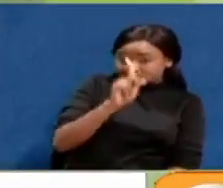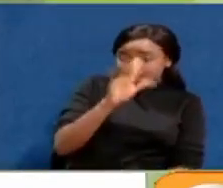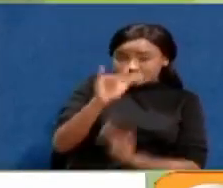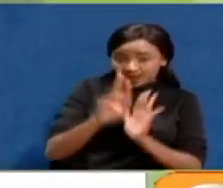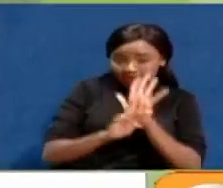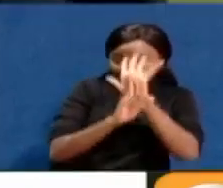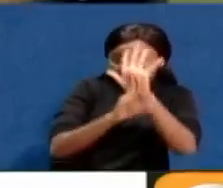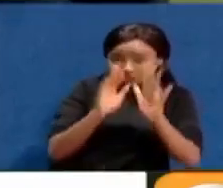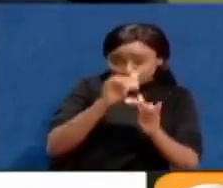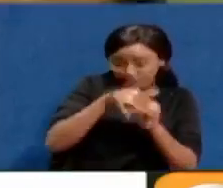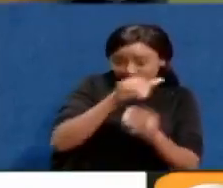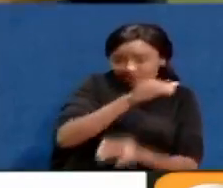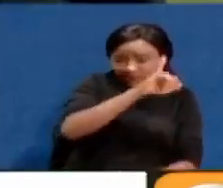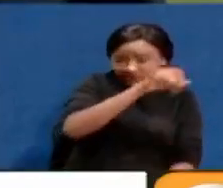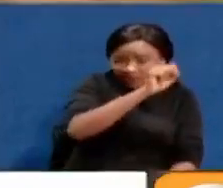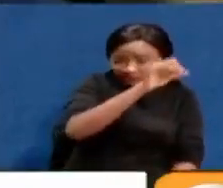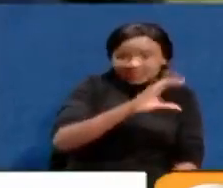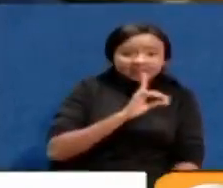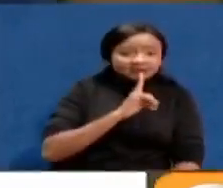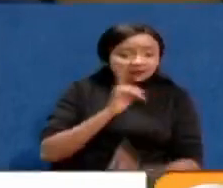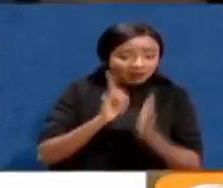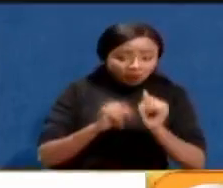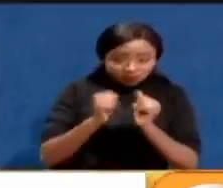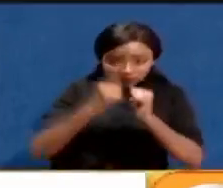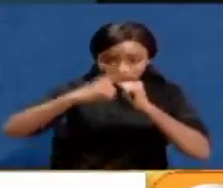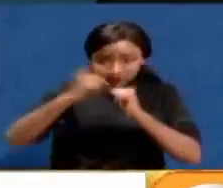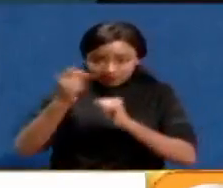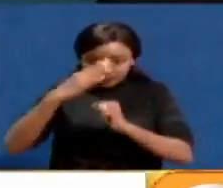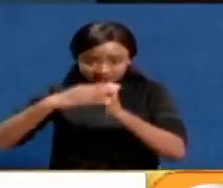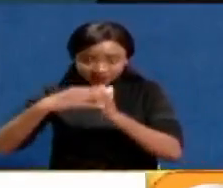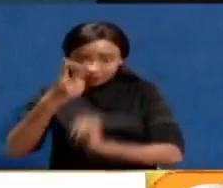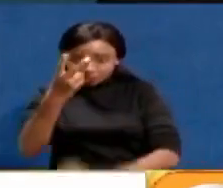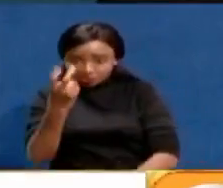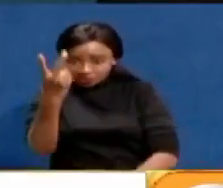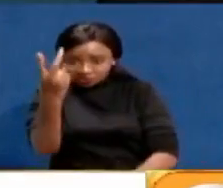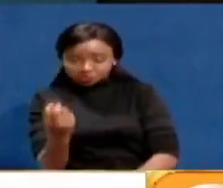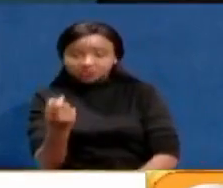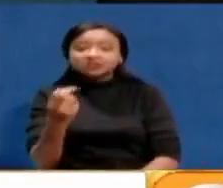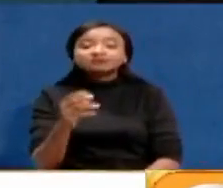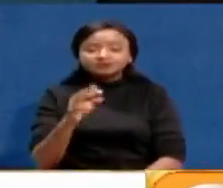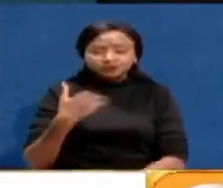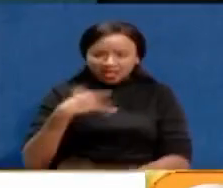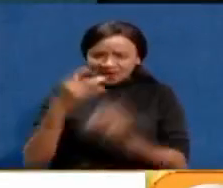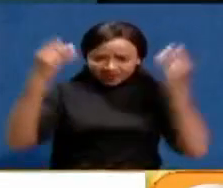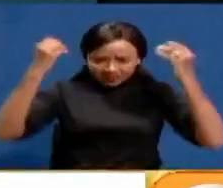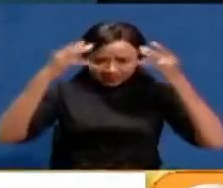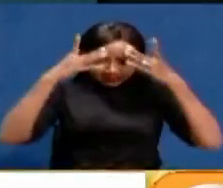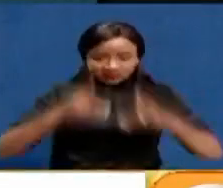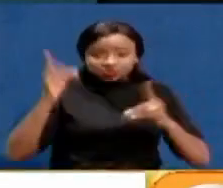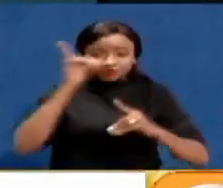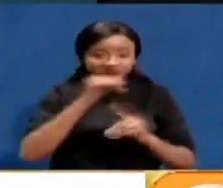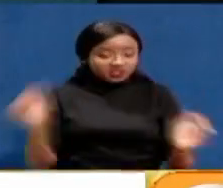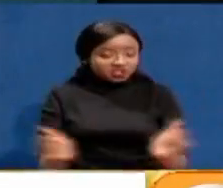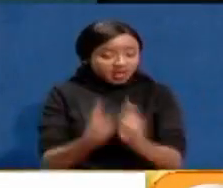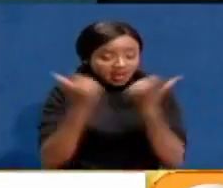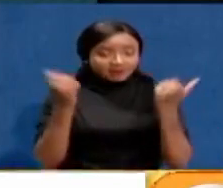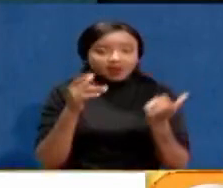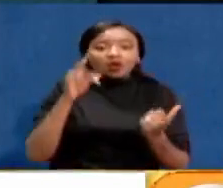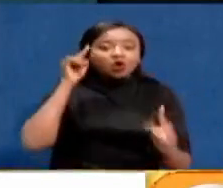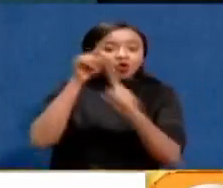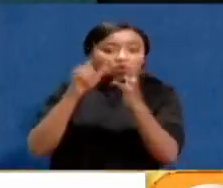representative within the JSC goes on to say that on the 16th of September 2020, a resolution was passed within the JSC